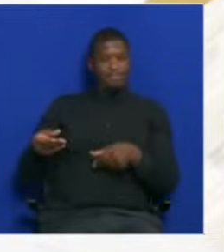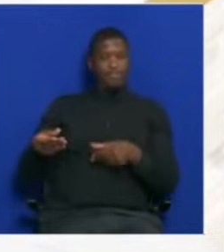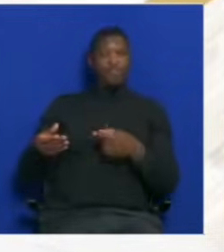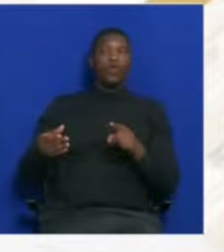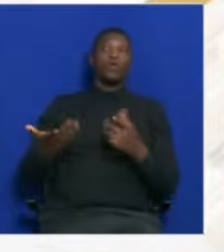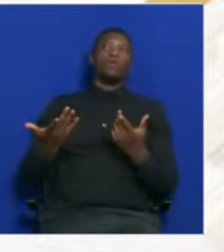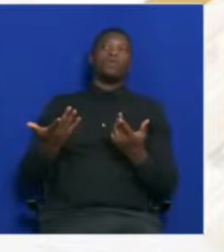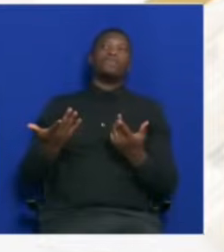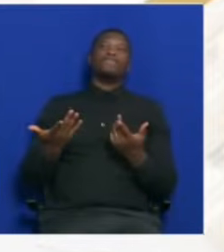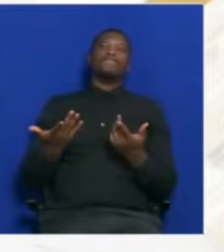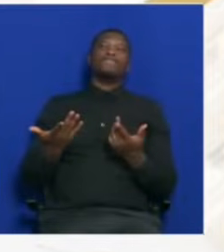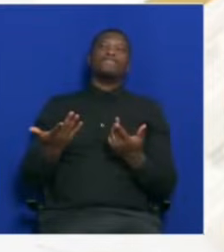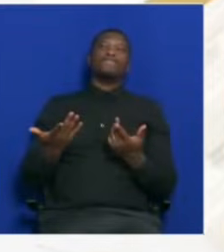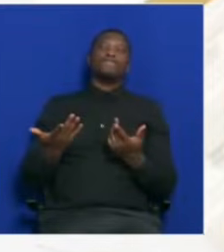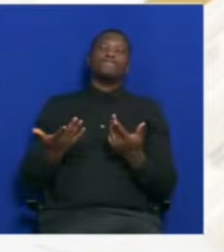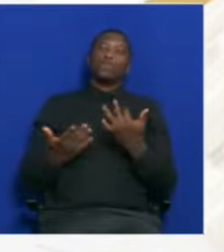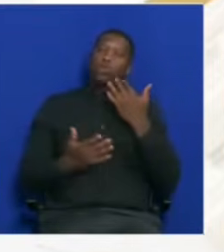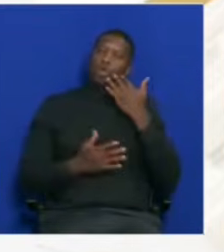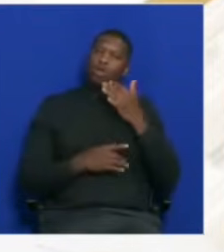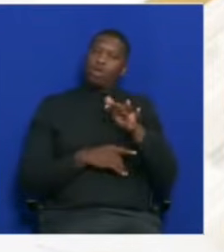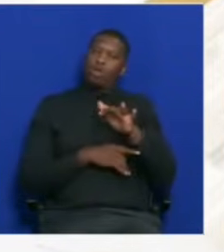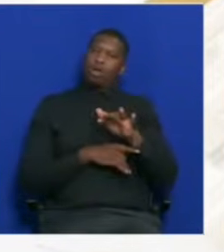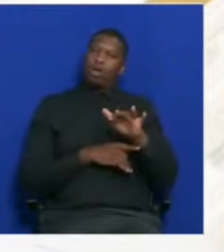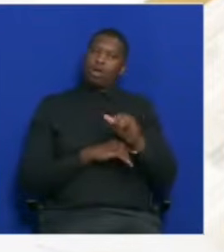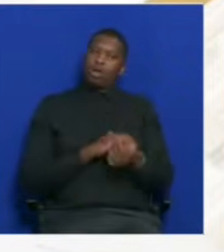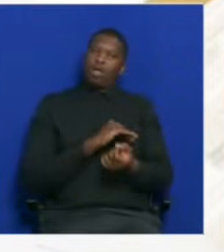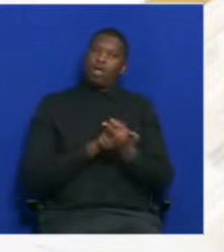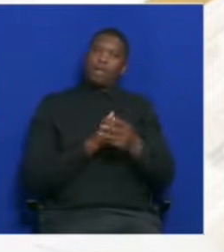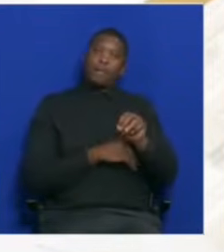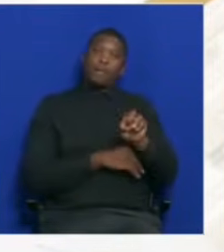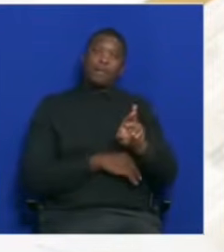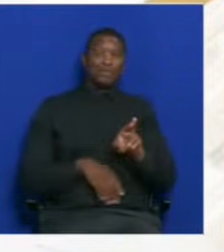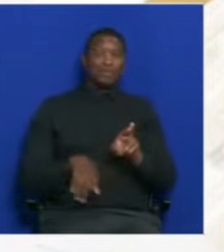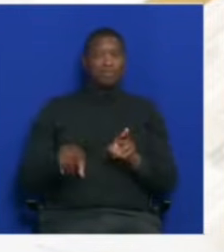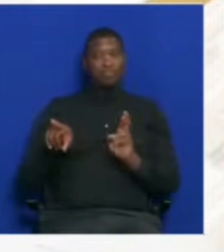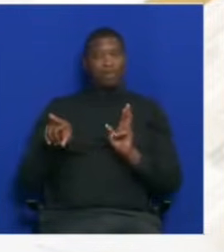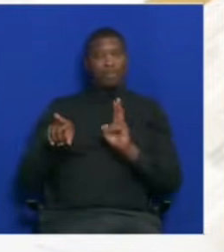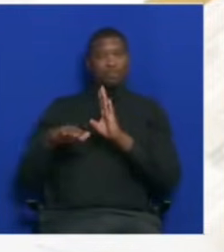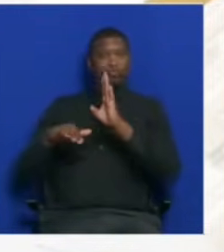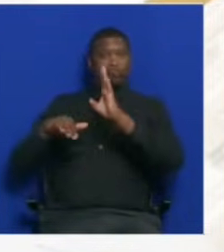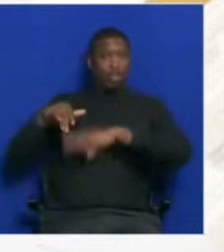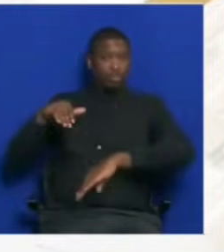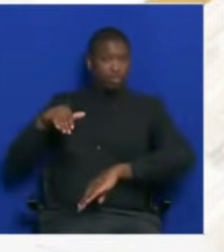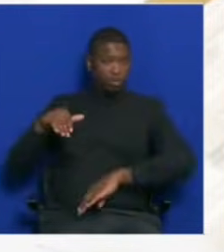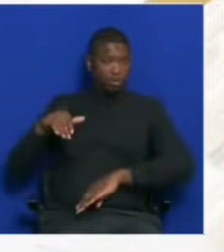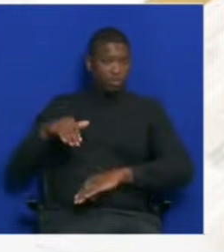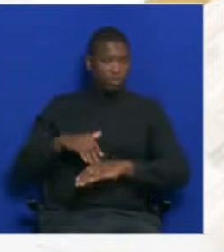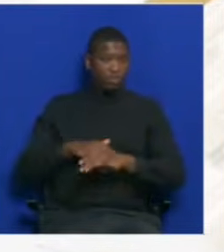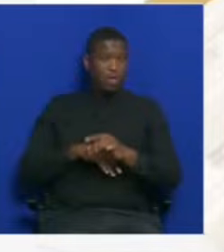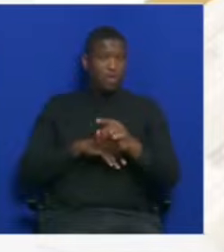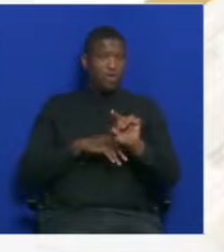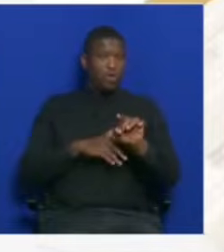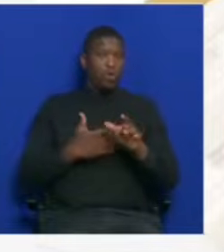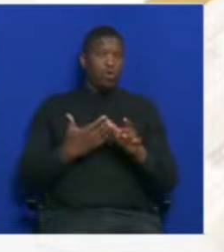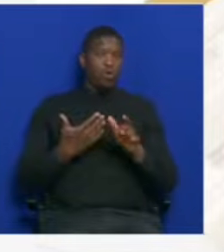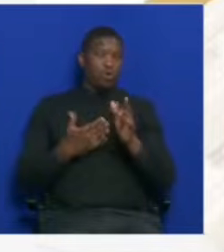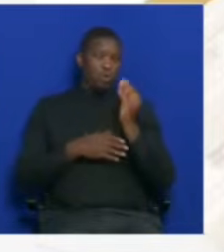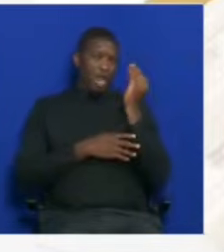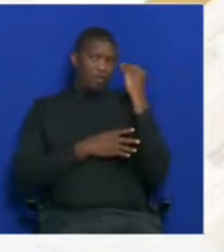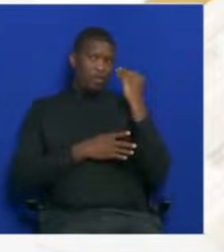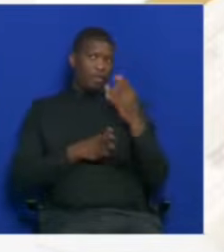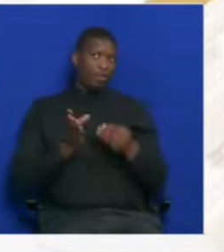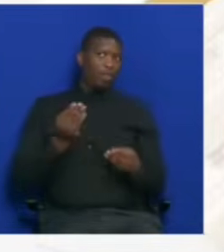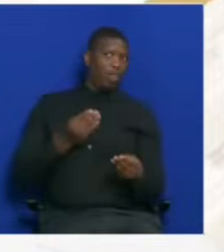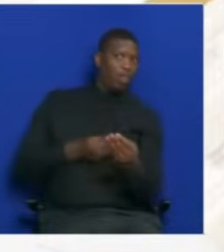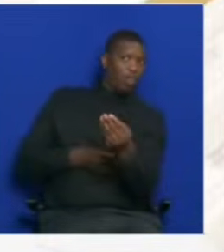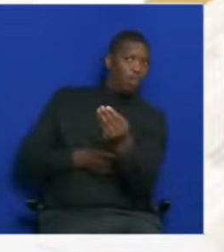is around when Mr. Rapesu was being charged with having leaked information. And so she did